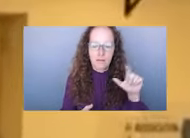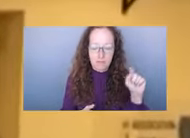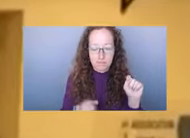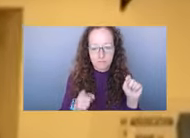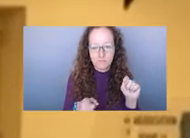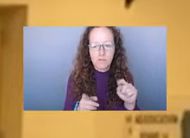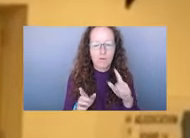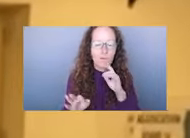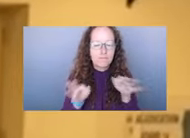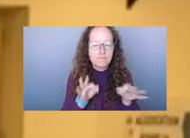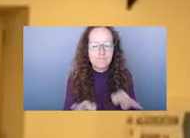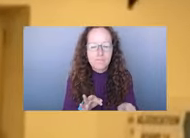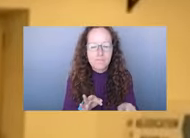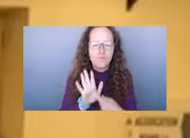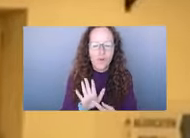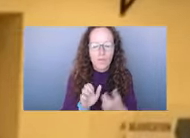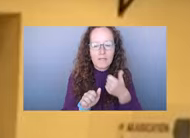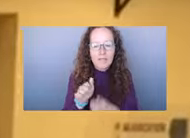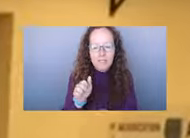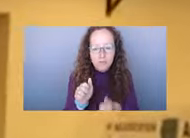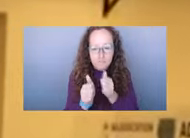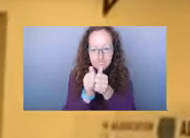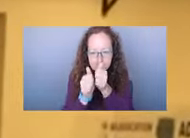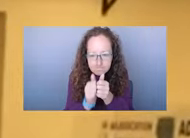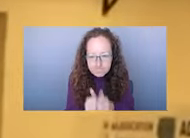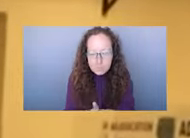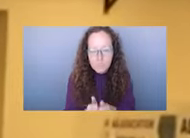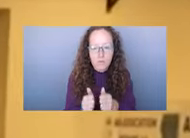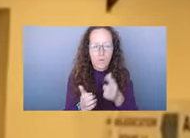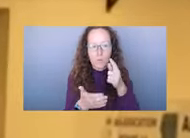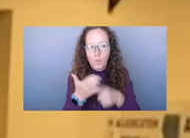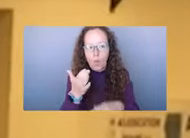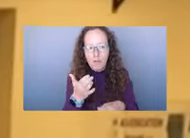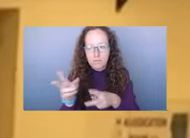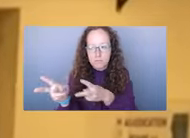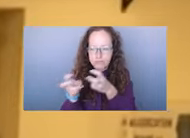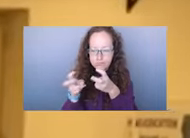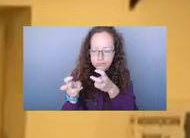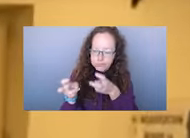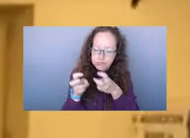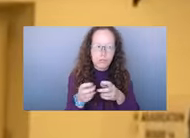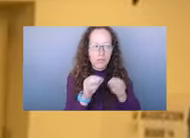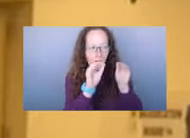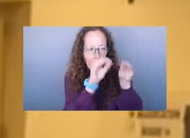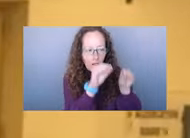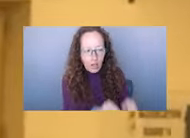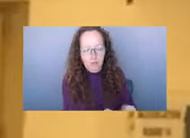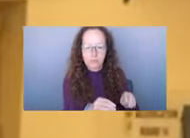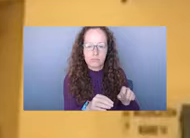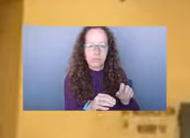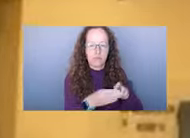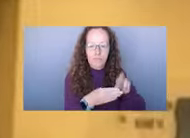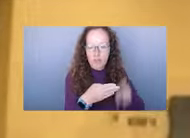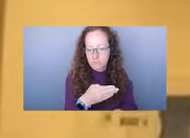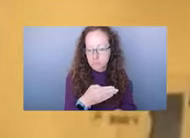ballot was recorded and what will be read into results. And here you can see on that state representative that overvote. So